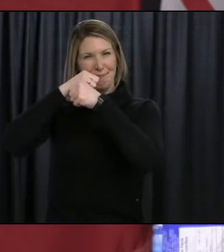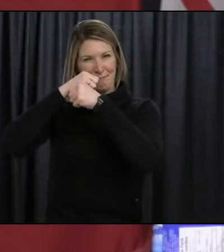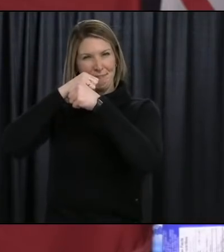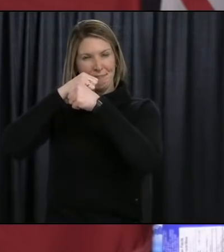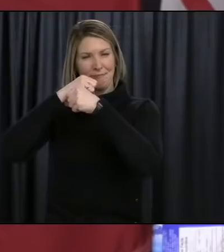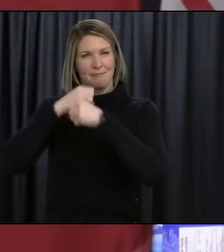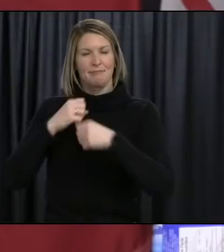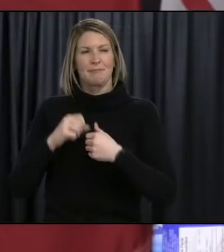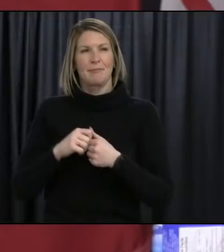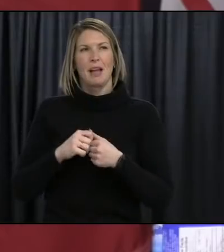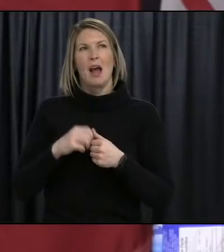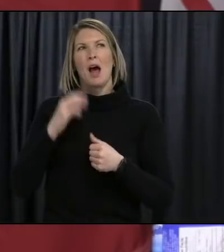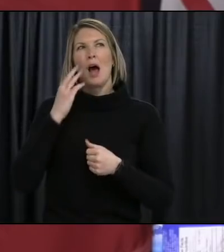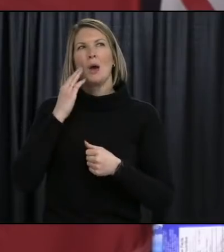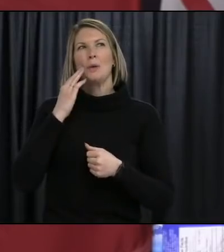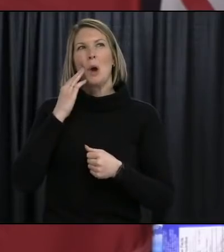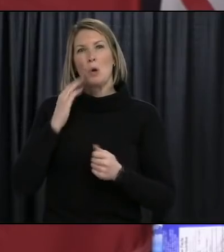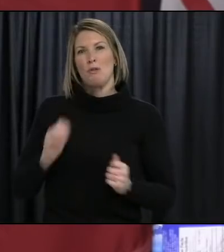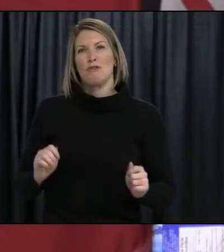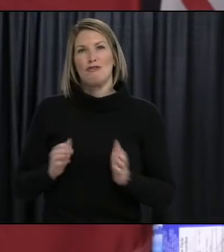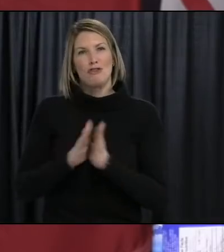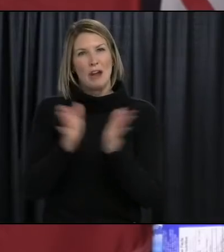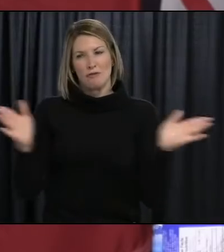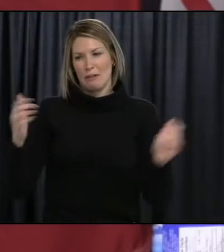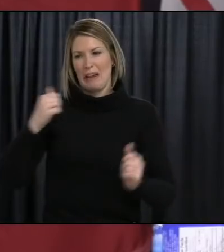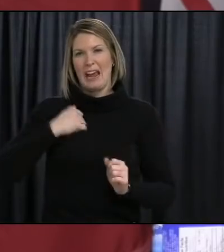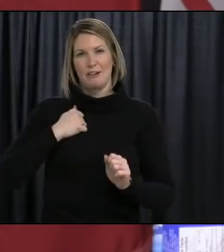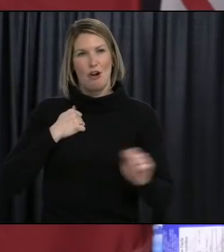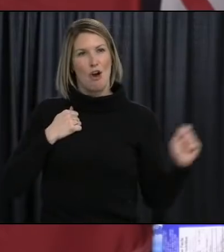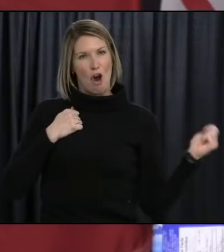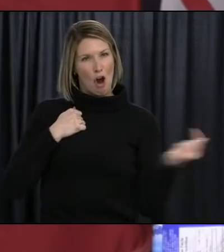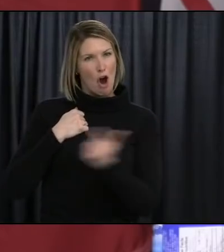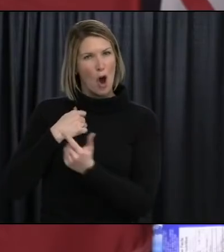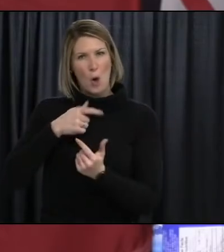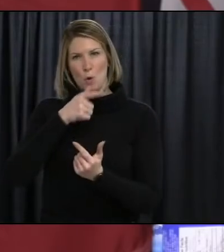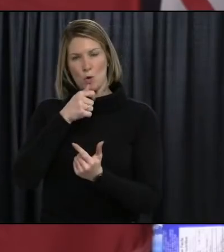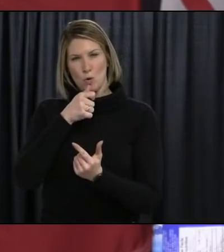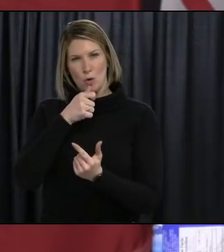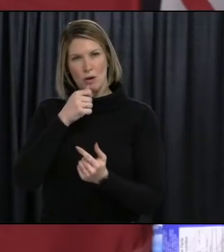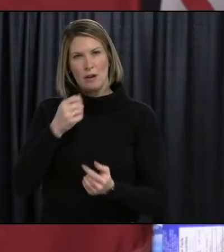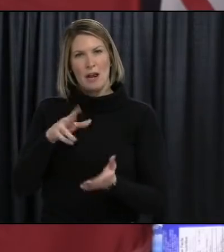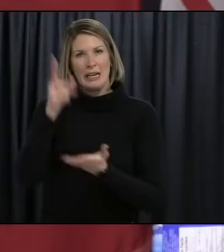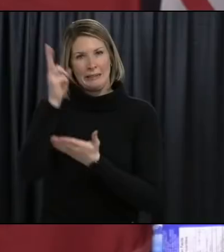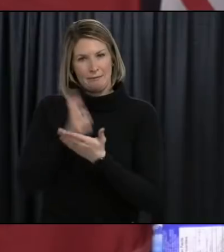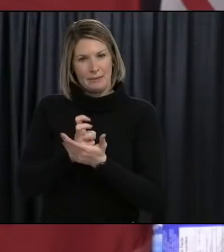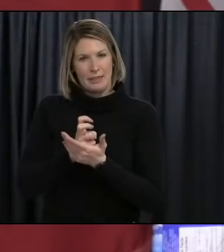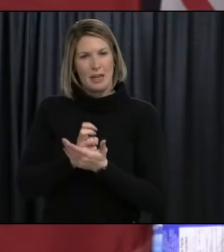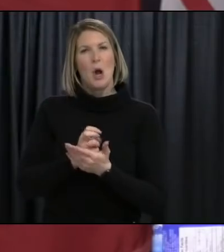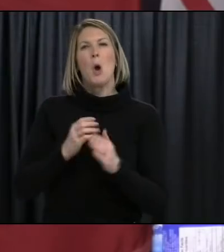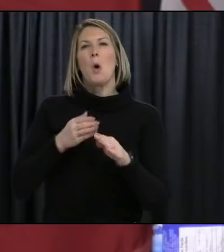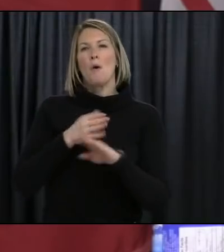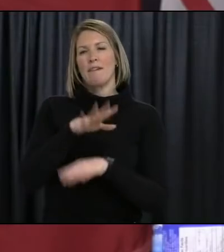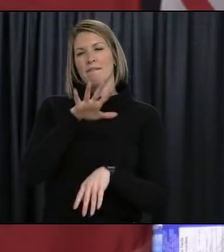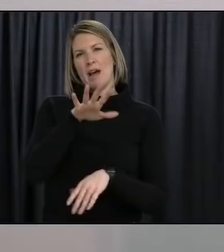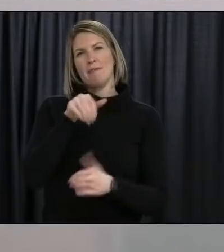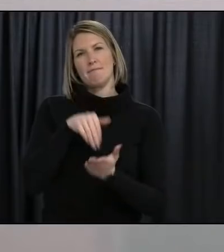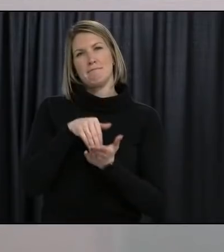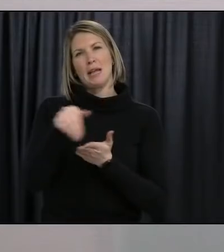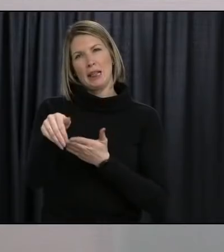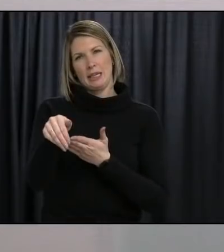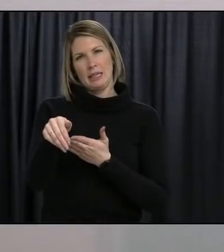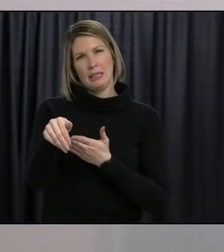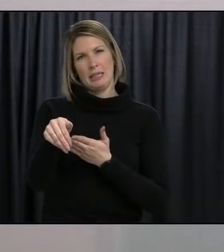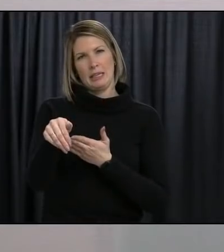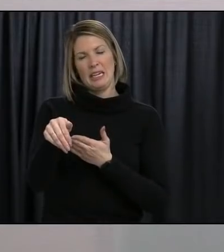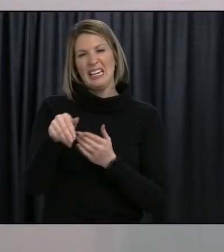December we were up to the 5 million mark, but there's no way of breaking it down by province or territory. Thank you. And I'm curious,